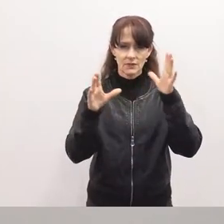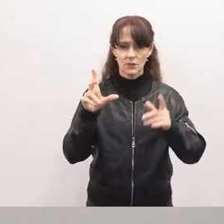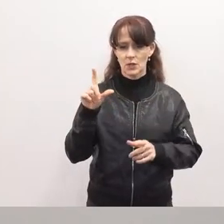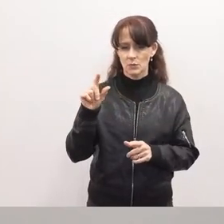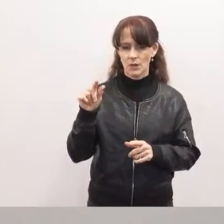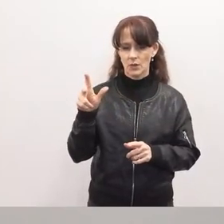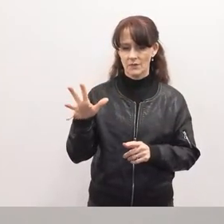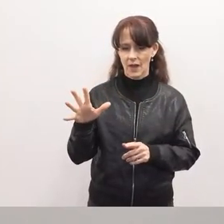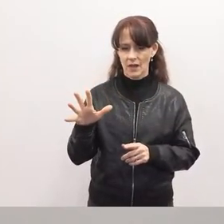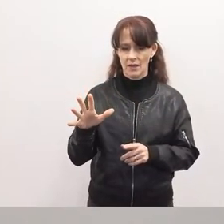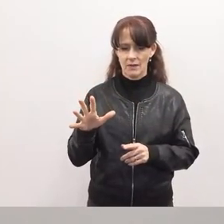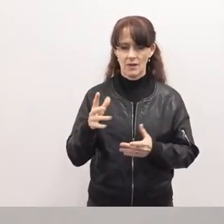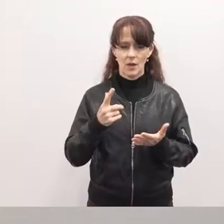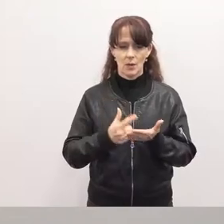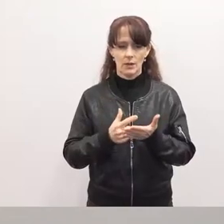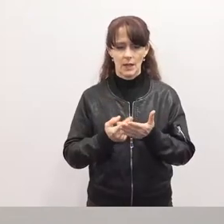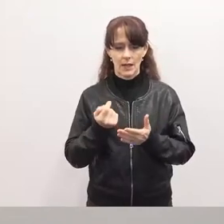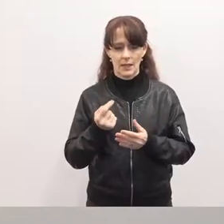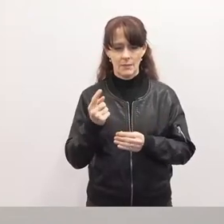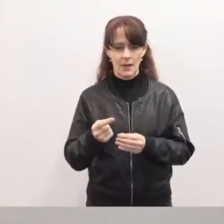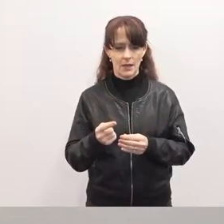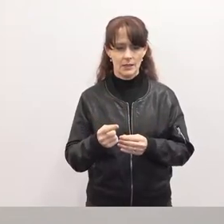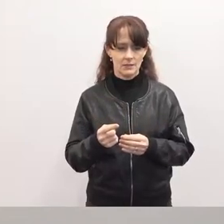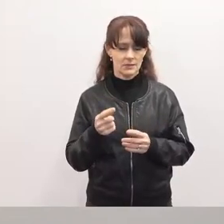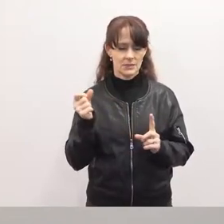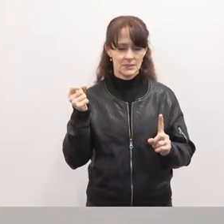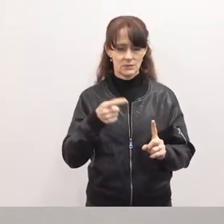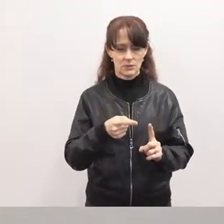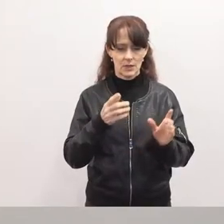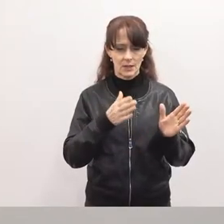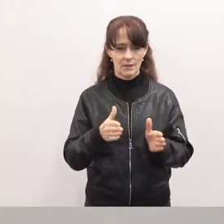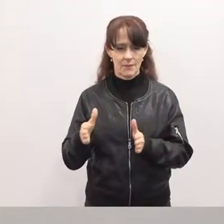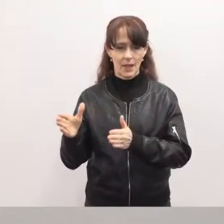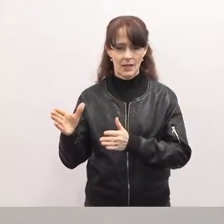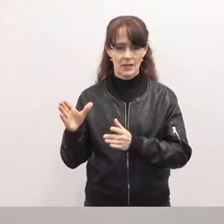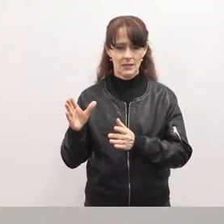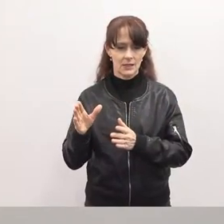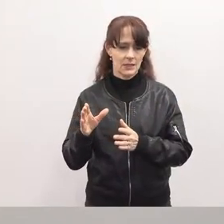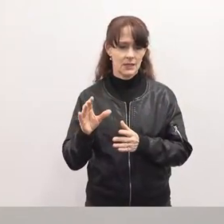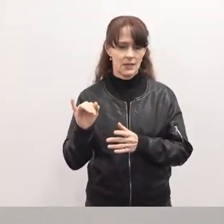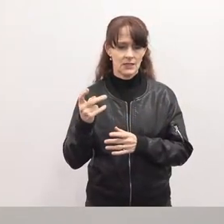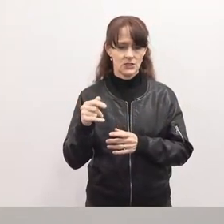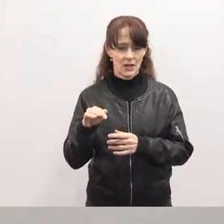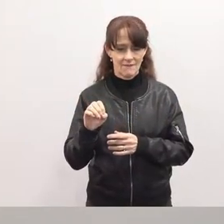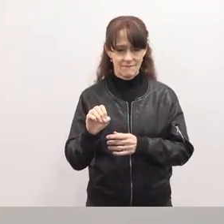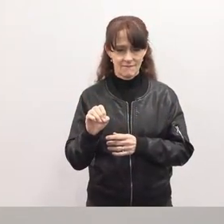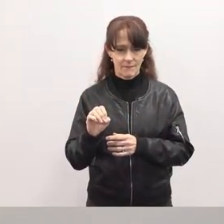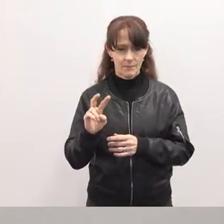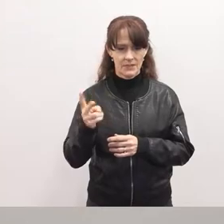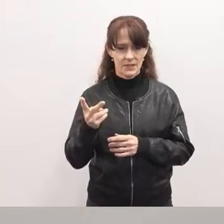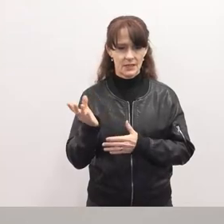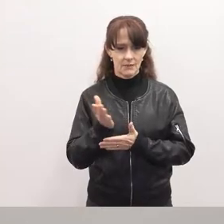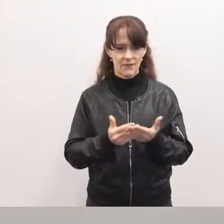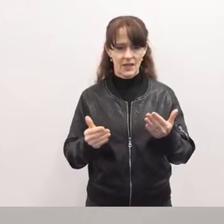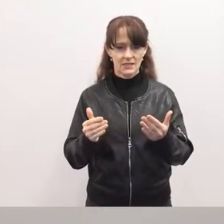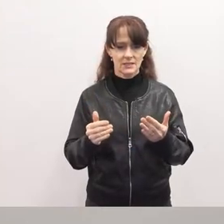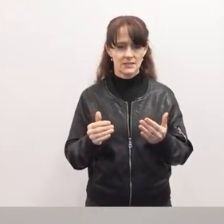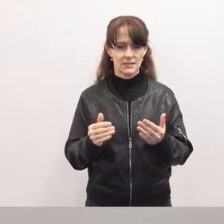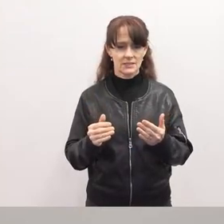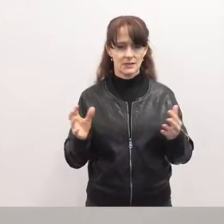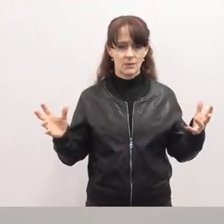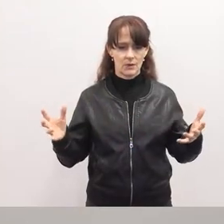we've talked a little bit tonight about strategic plan, the strategic planning initiative. It's in its second phase, and